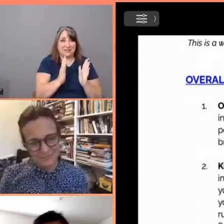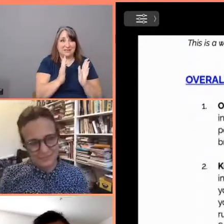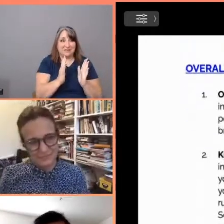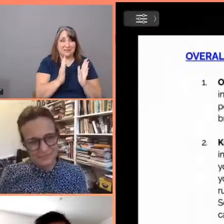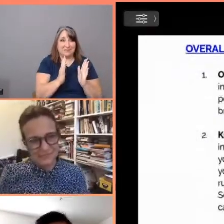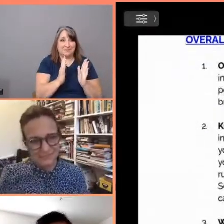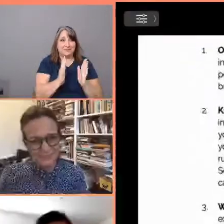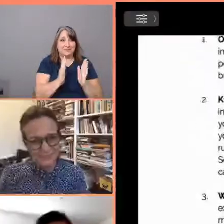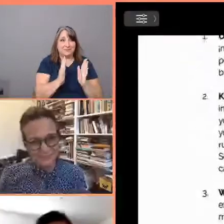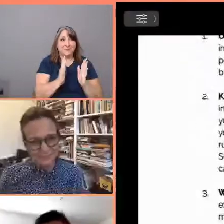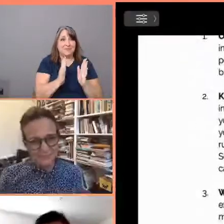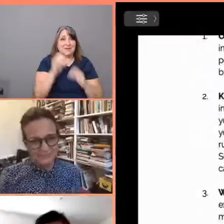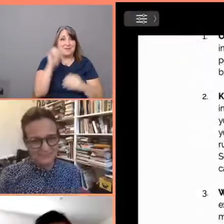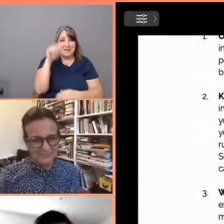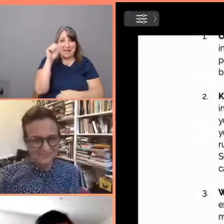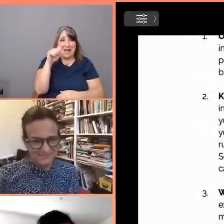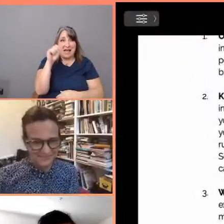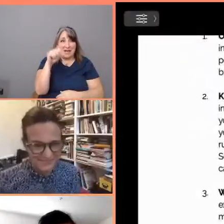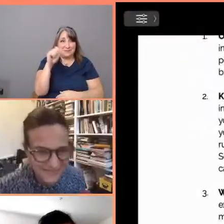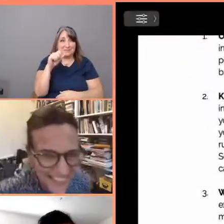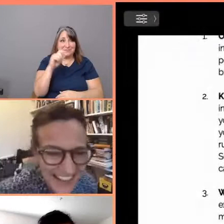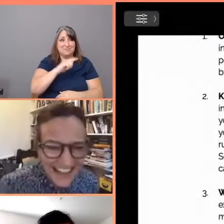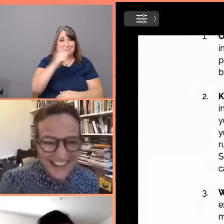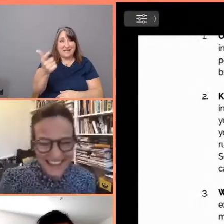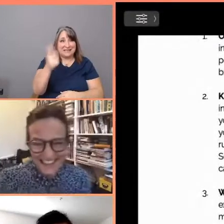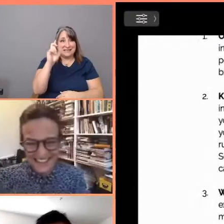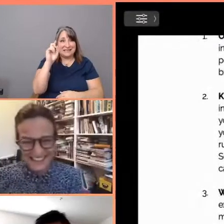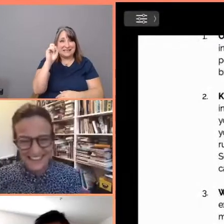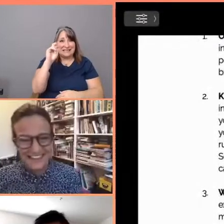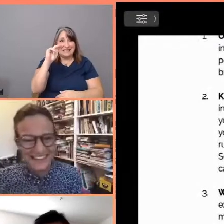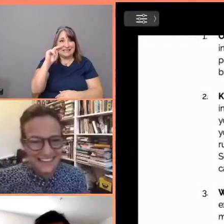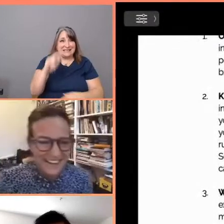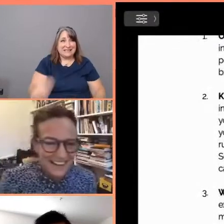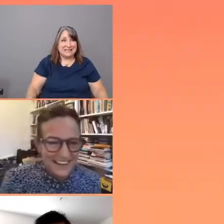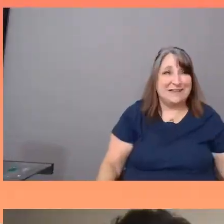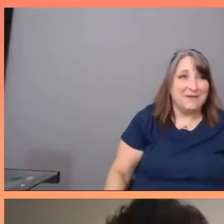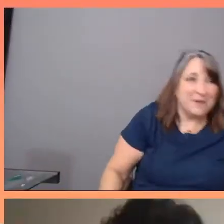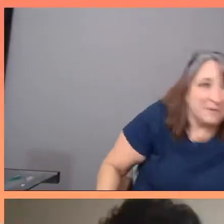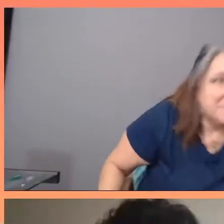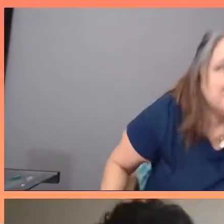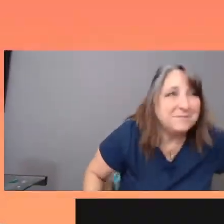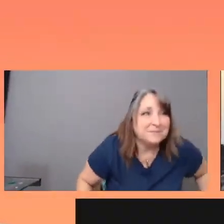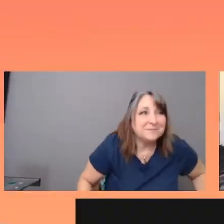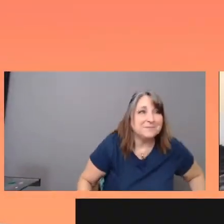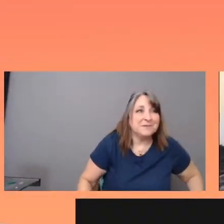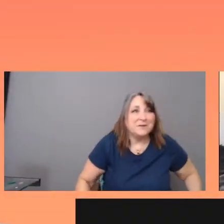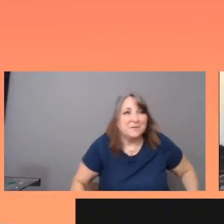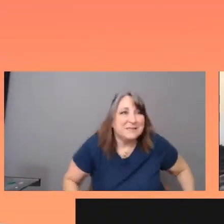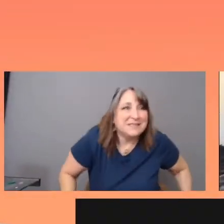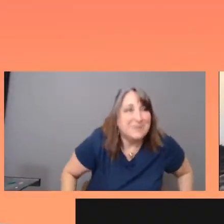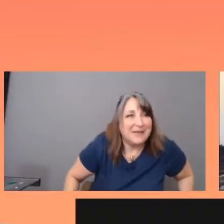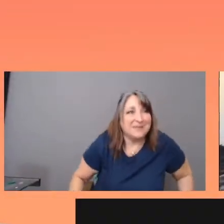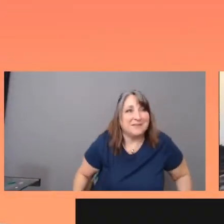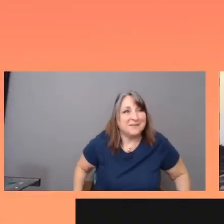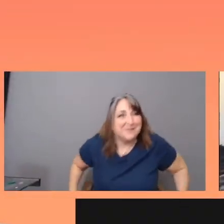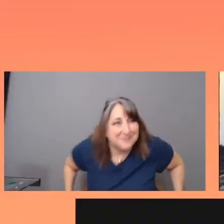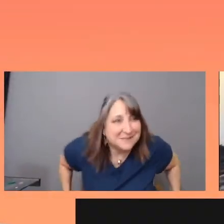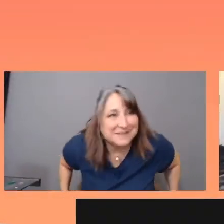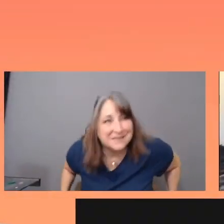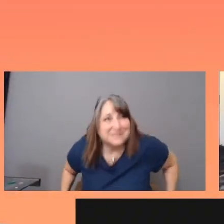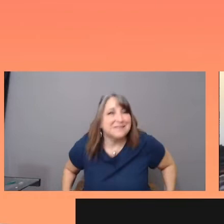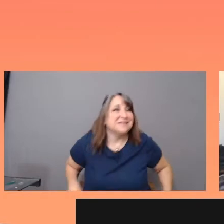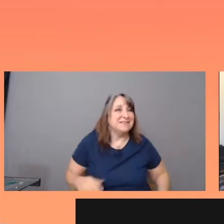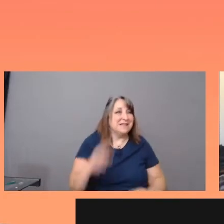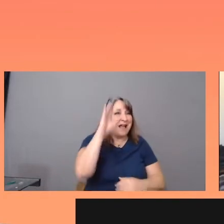yeah, Amy, please take it away. Hi, everyone. I'm Amy Hobby.